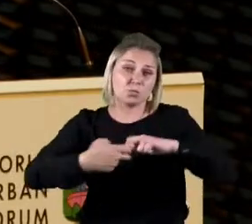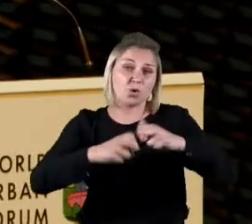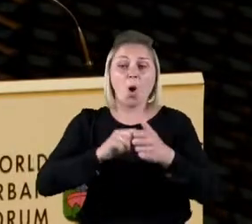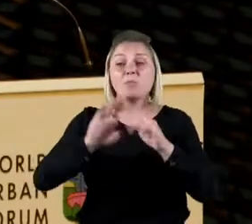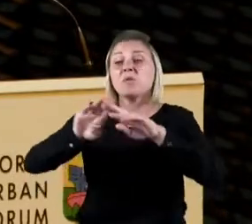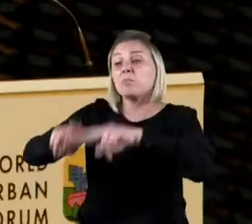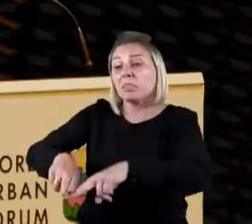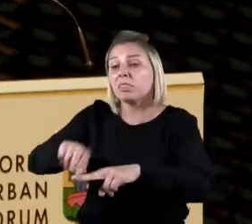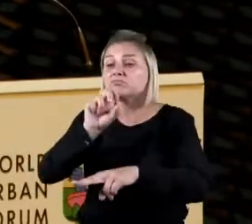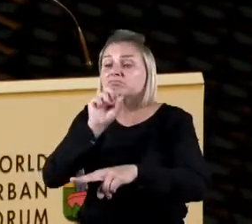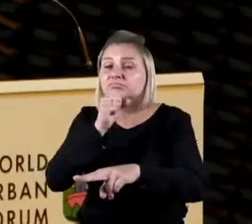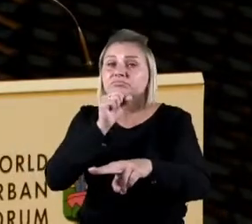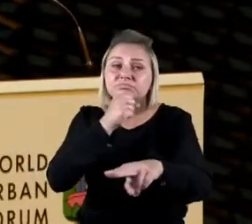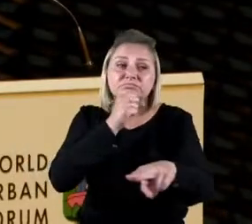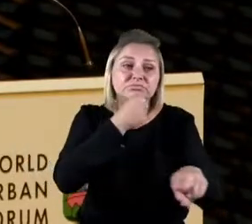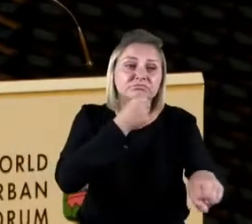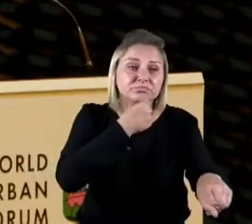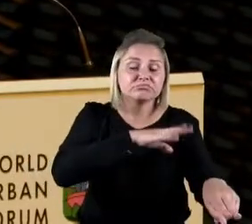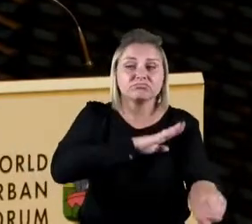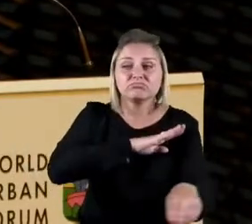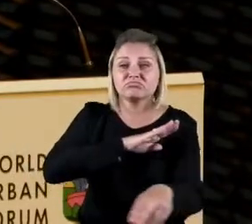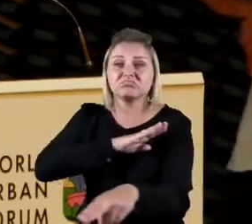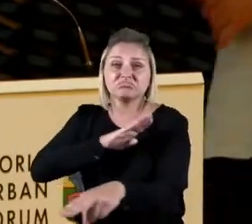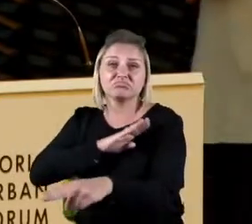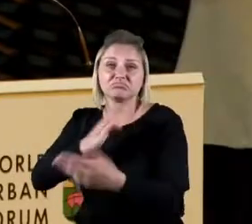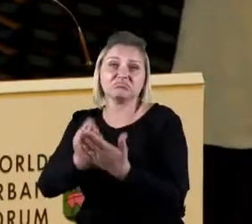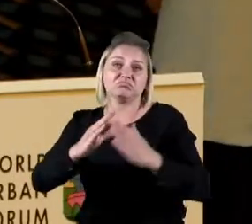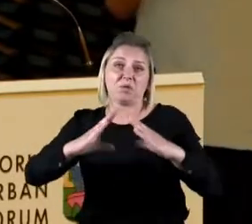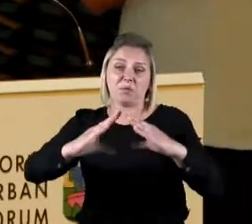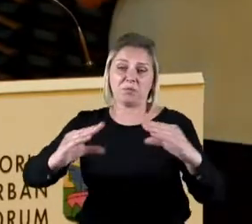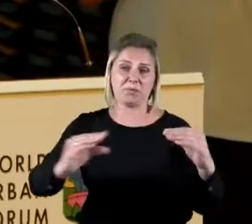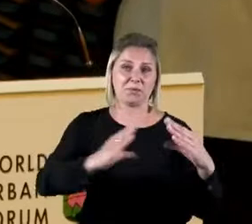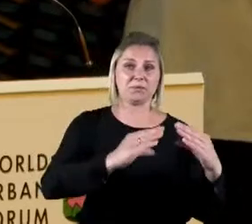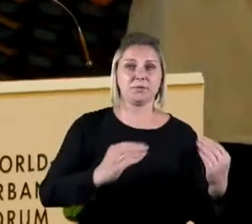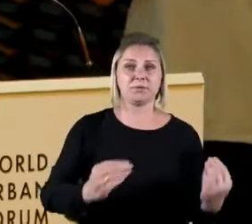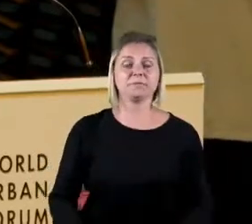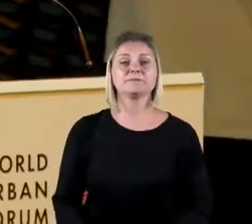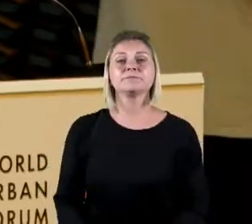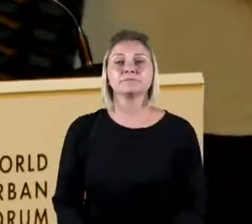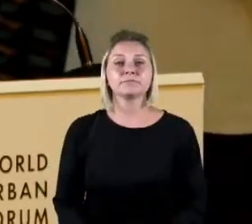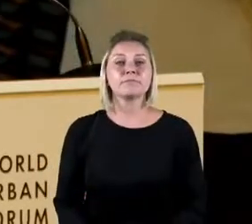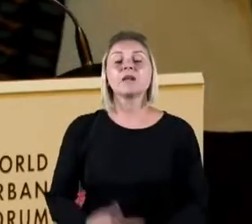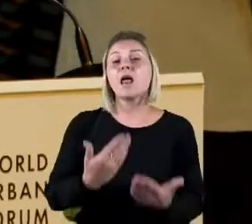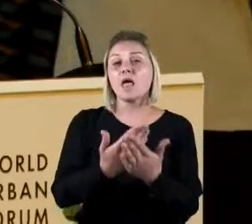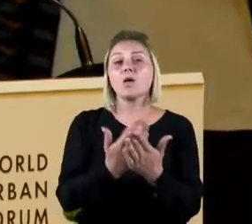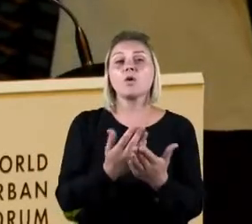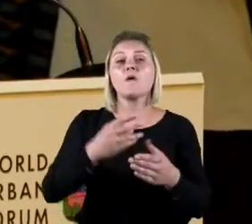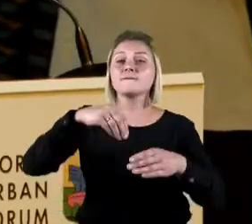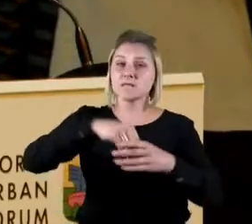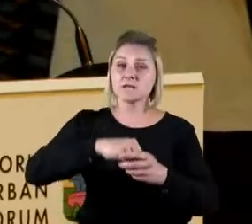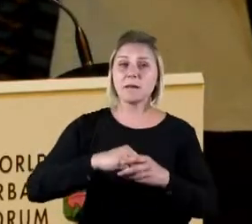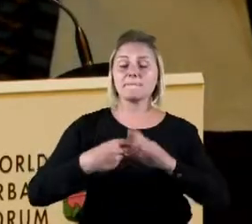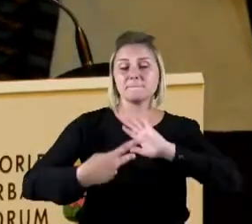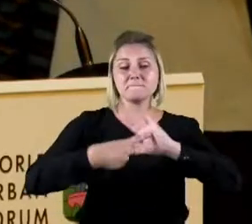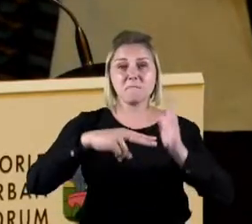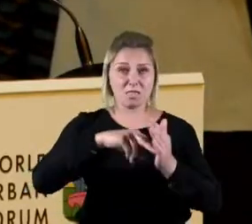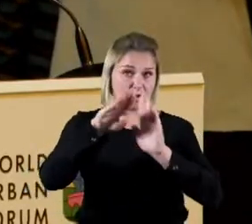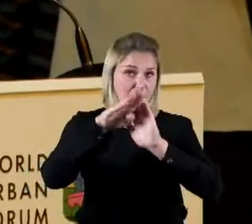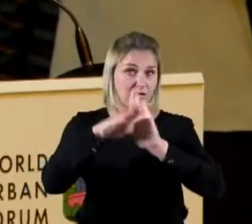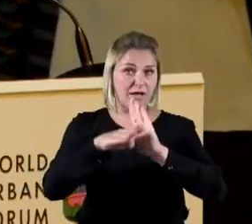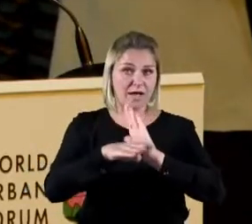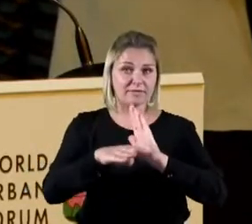territorial approach, what we're using in our implementation of the new urban agenda, is to rebalance